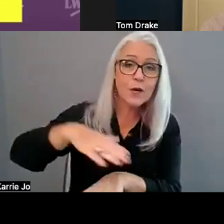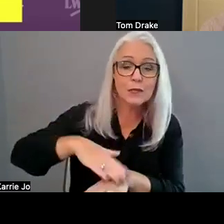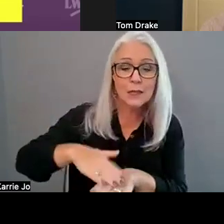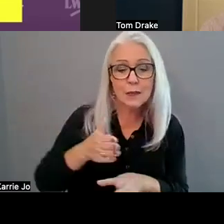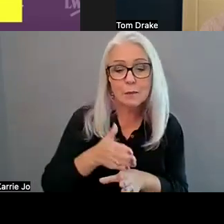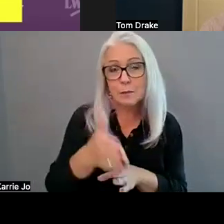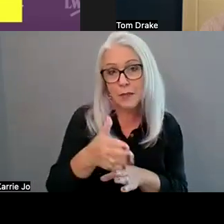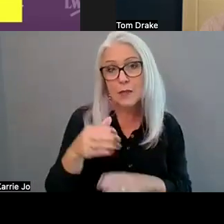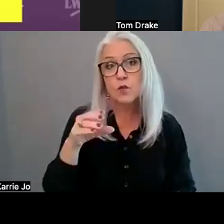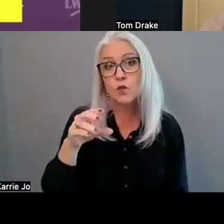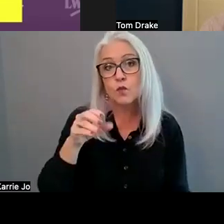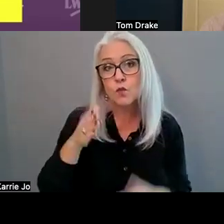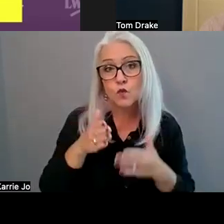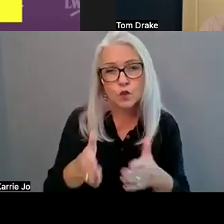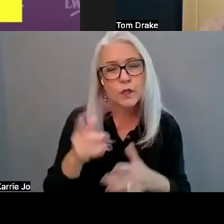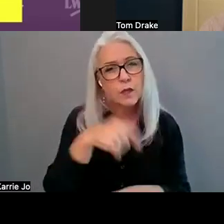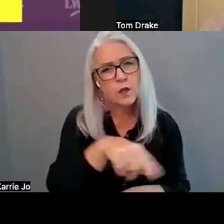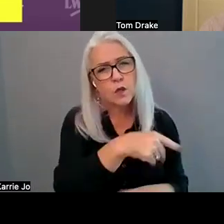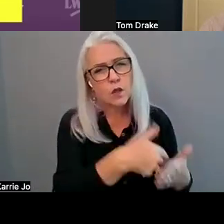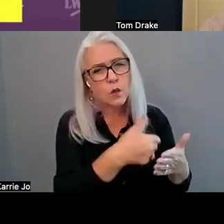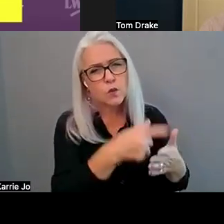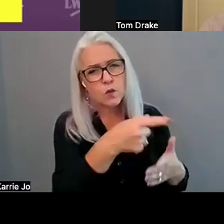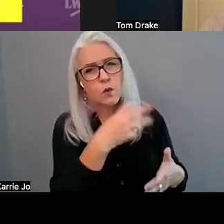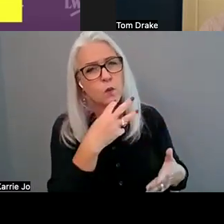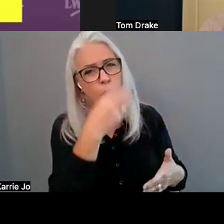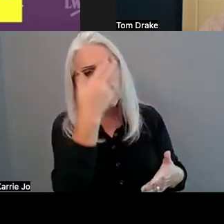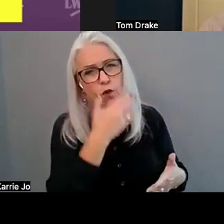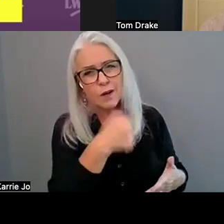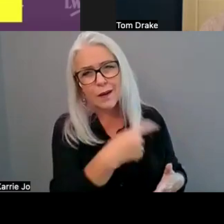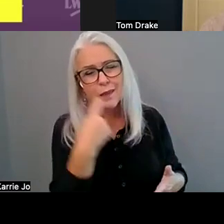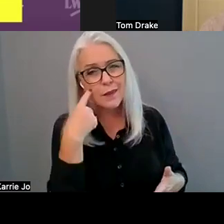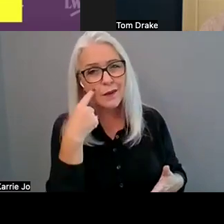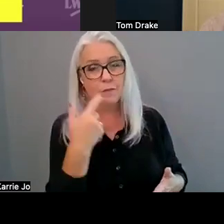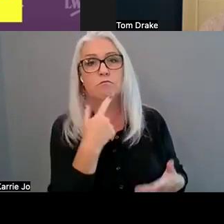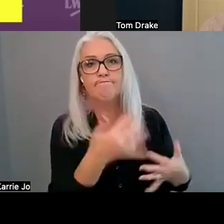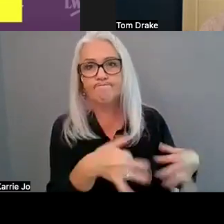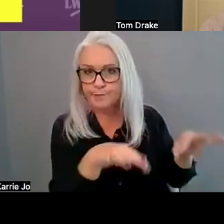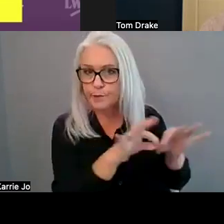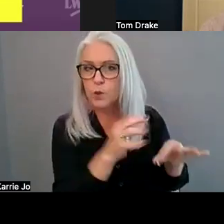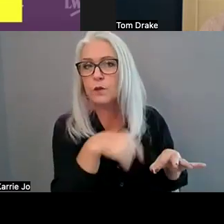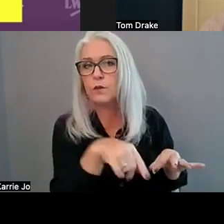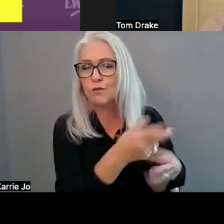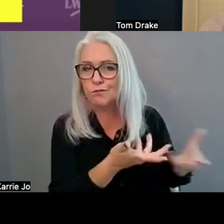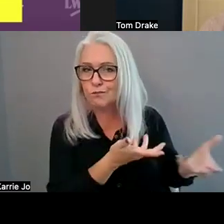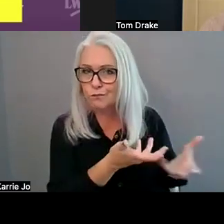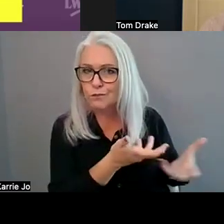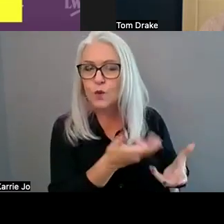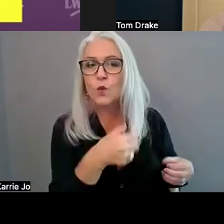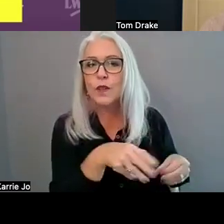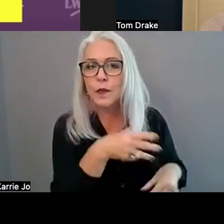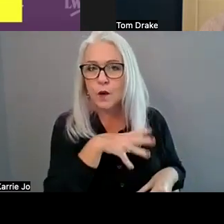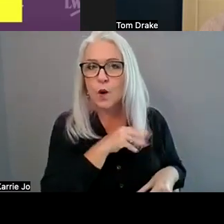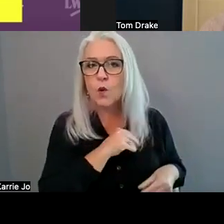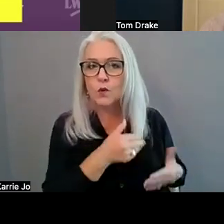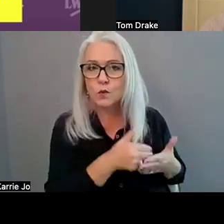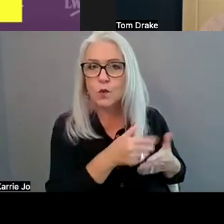lot down on the waterfront, I think that's actually a key asset for the village in negotiating with the owners on the waterfront.